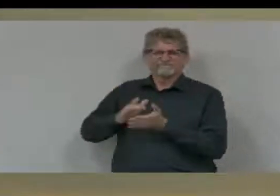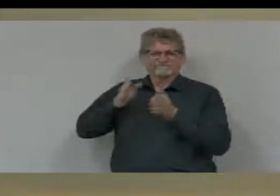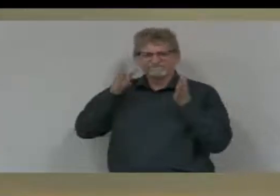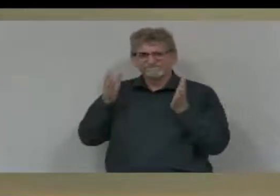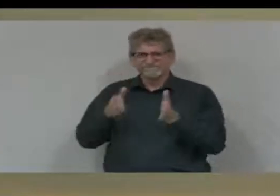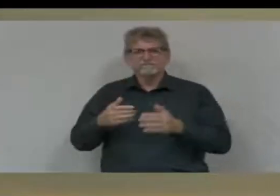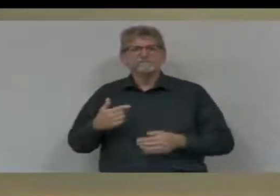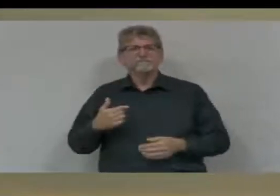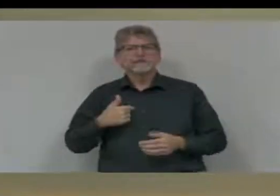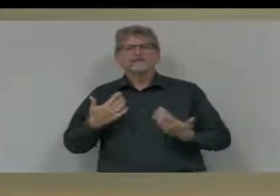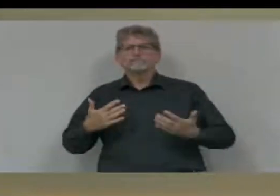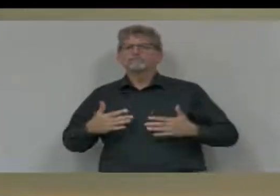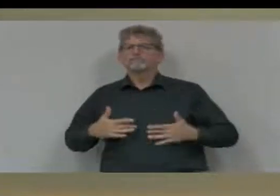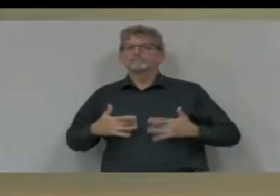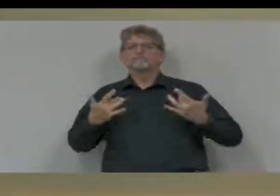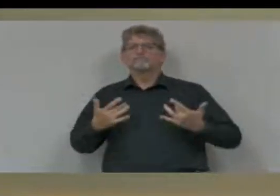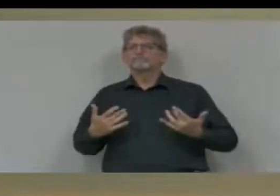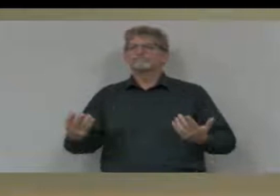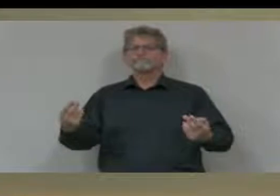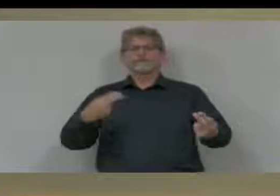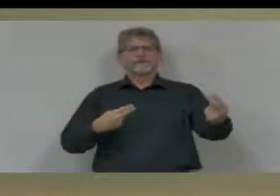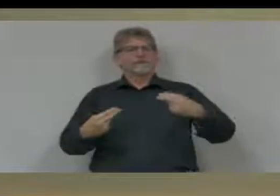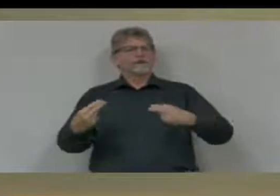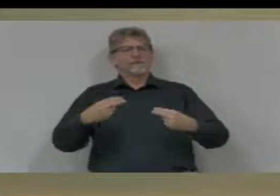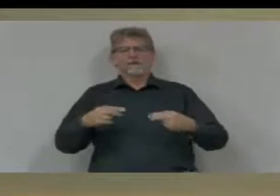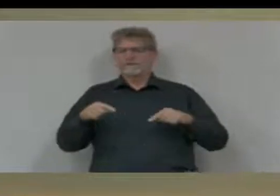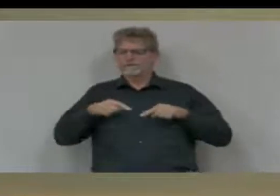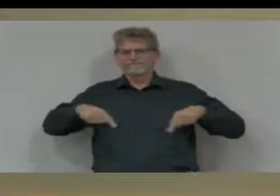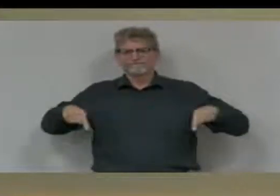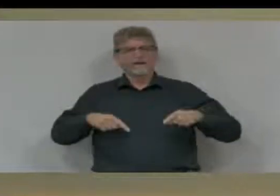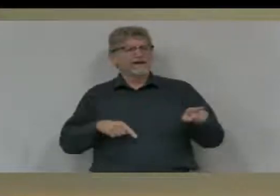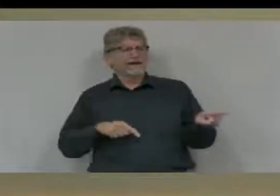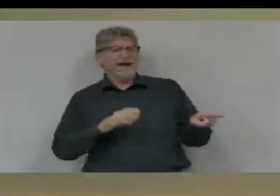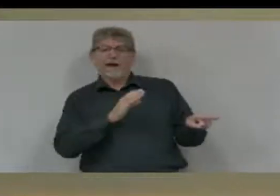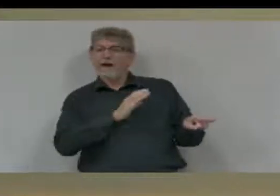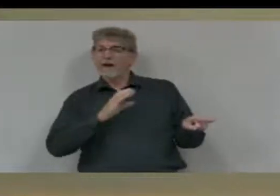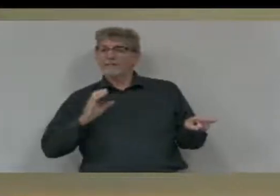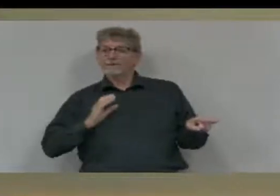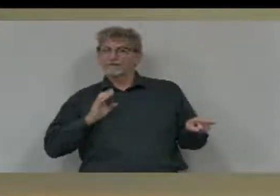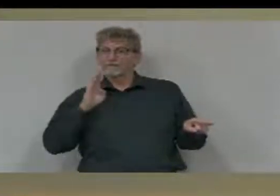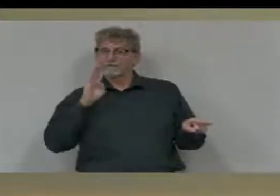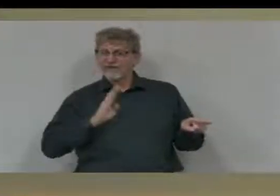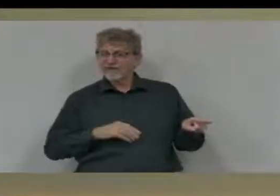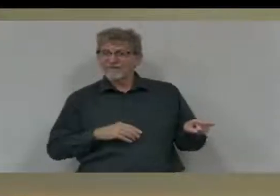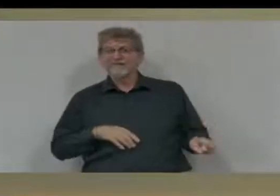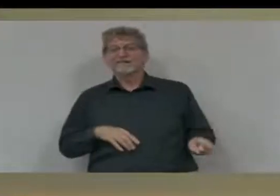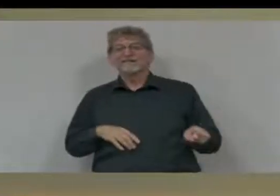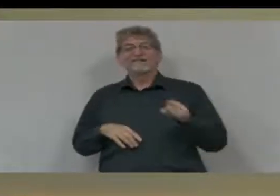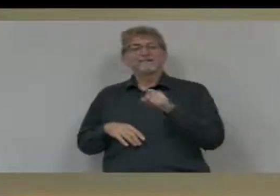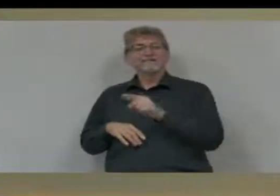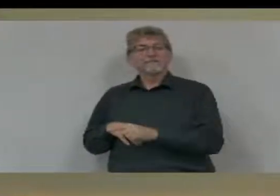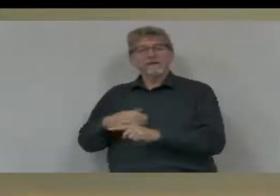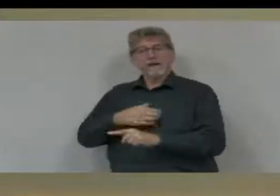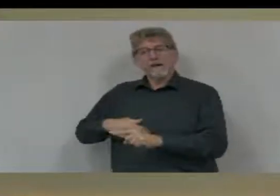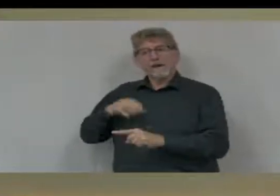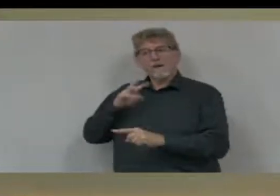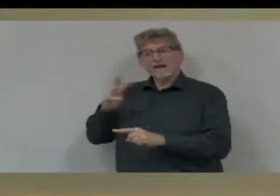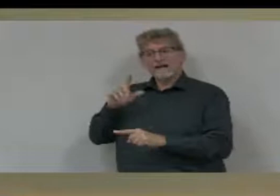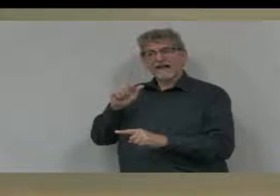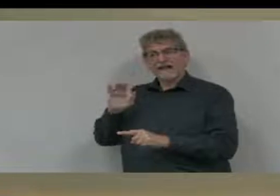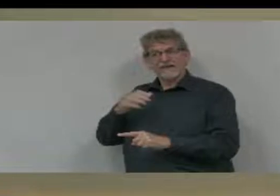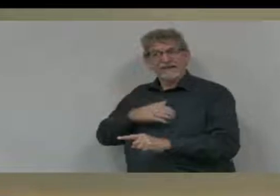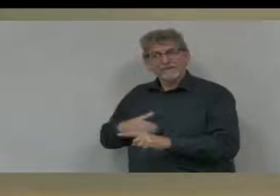by Lafayette Mayor Tony Rosworski, West Lafayette Mayor John Dennis, Dr. Esteban Ramirez from the Protect Purdue Health